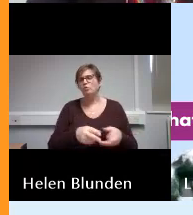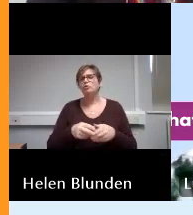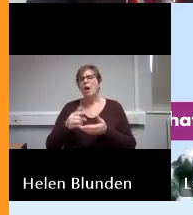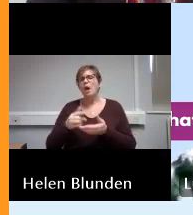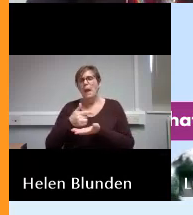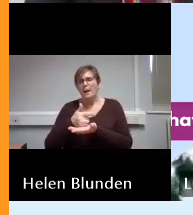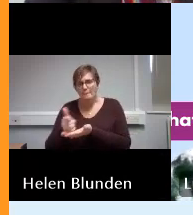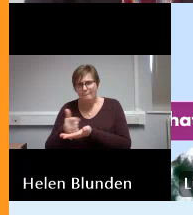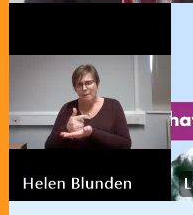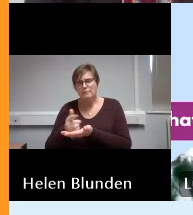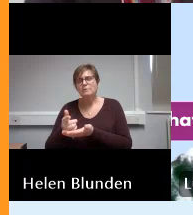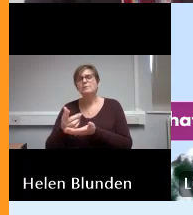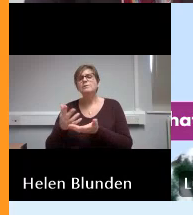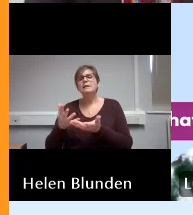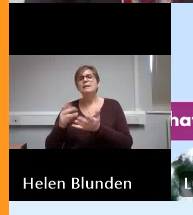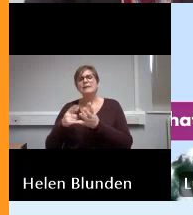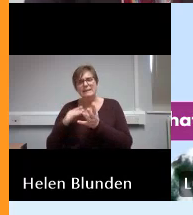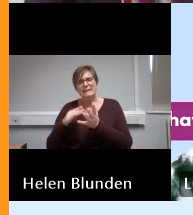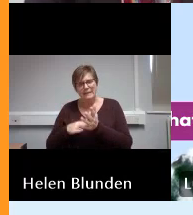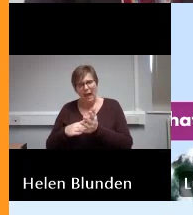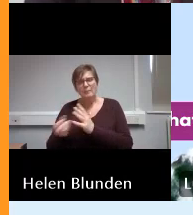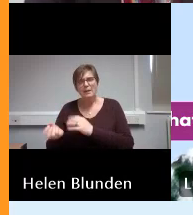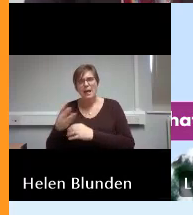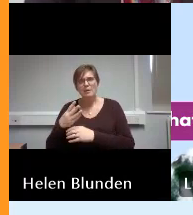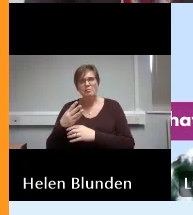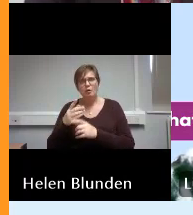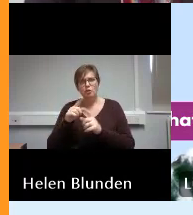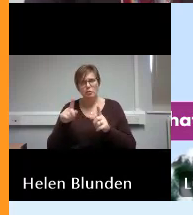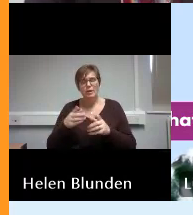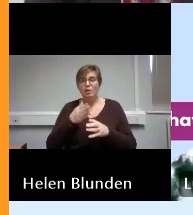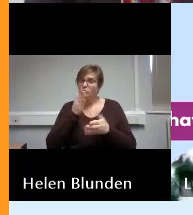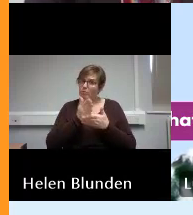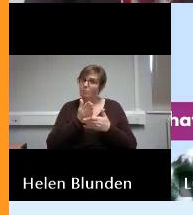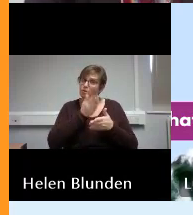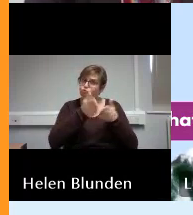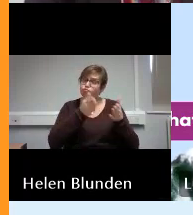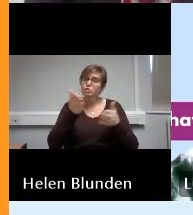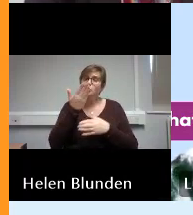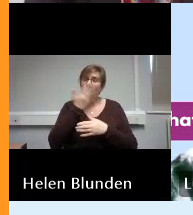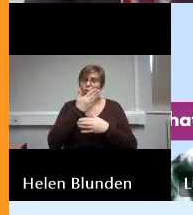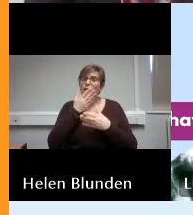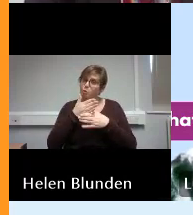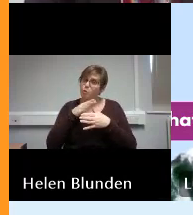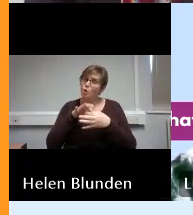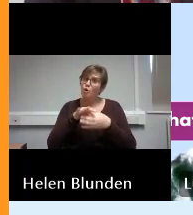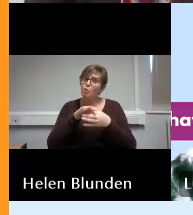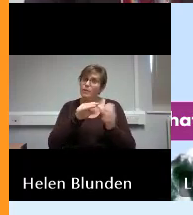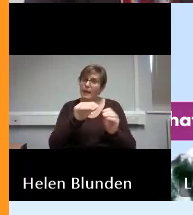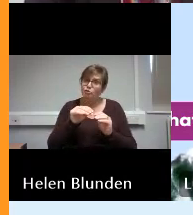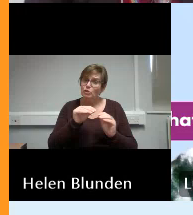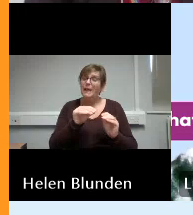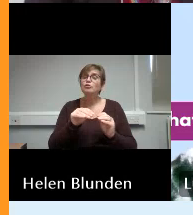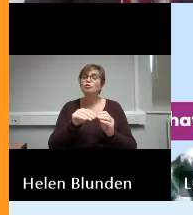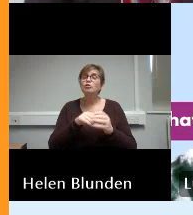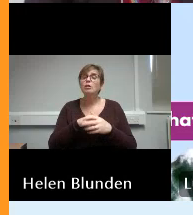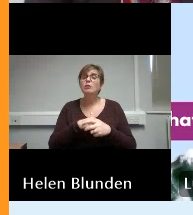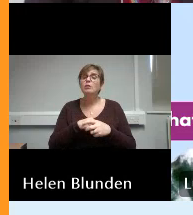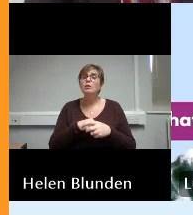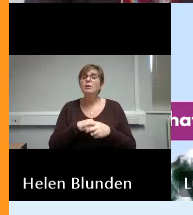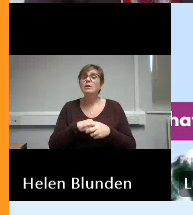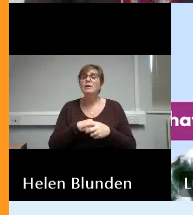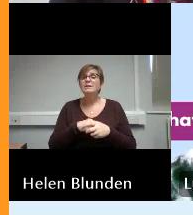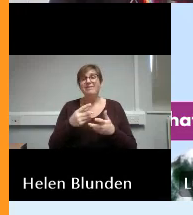on the screen, that work very much into schools and working with education. And as you said, that's